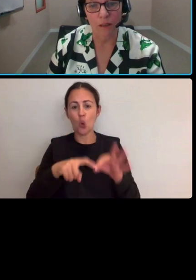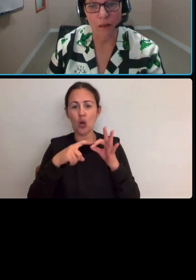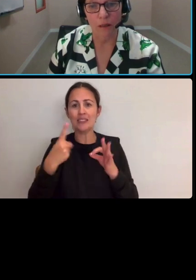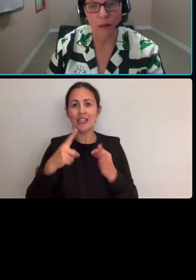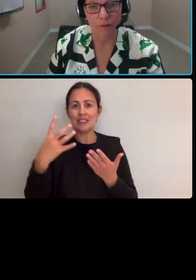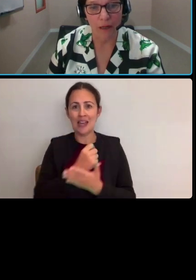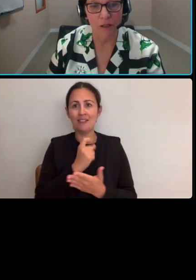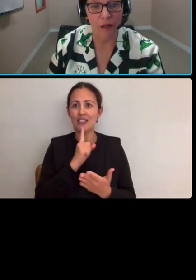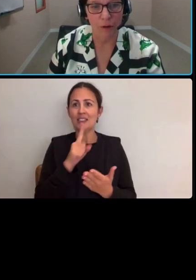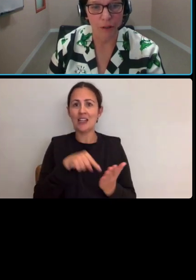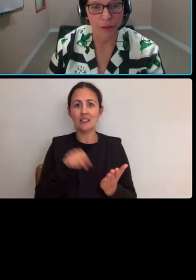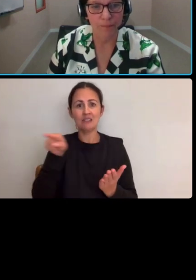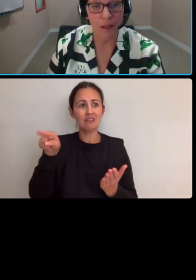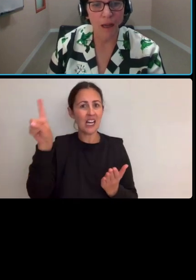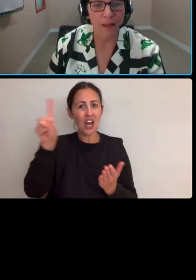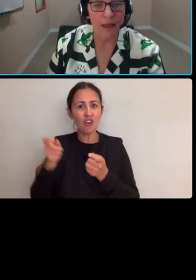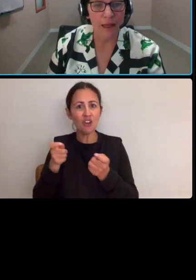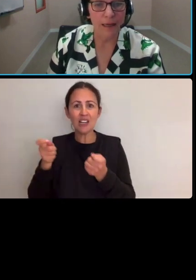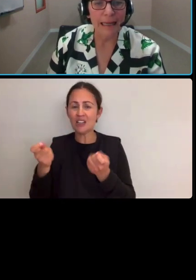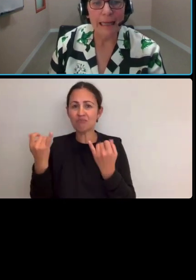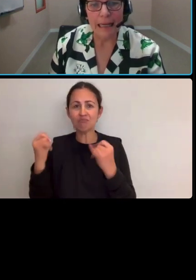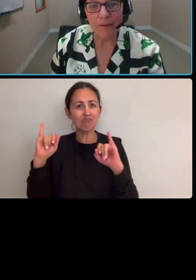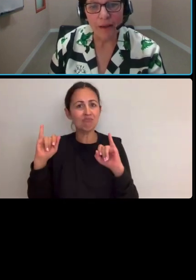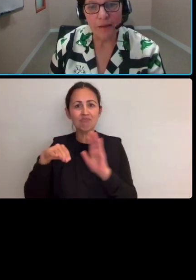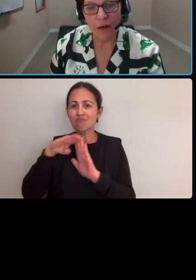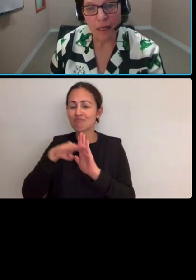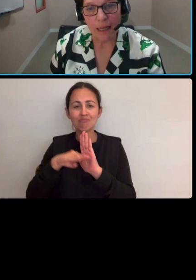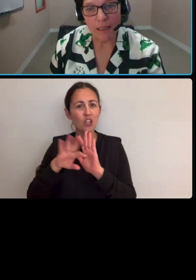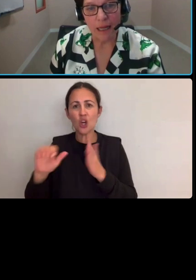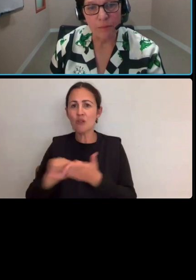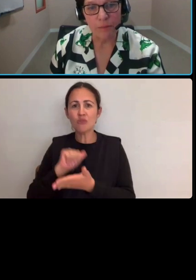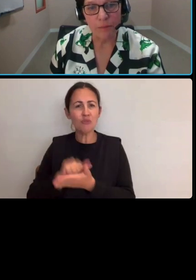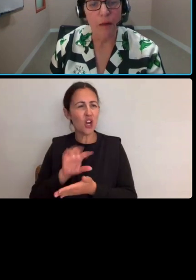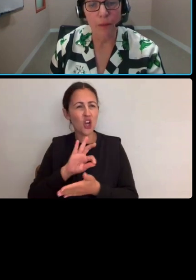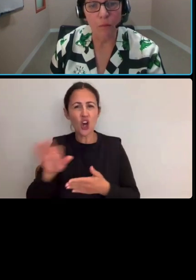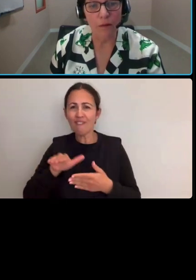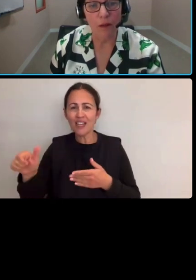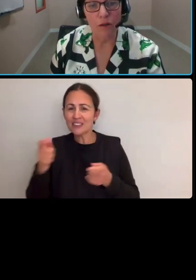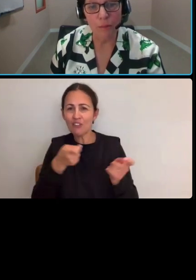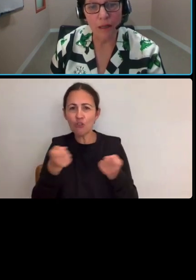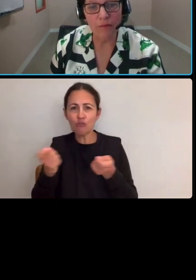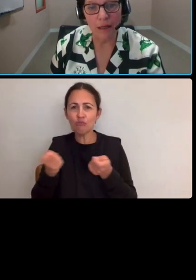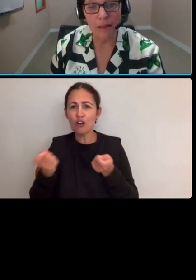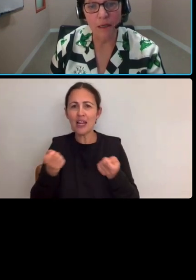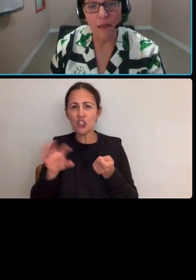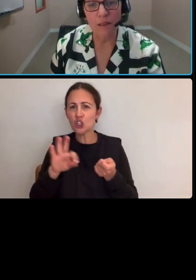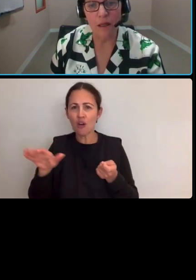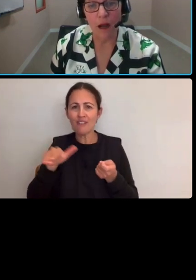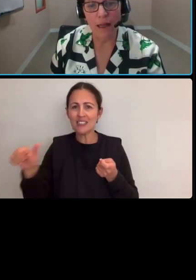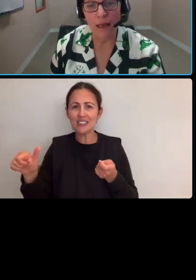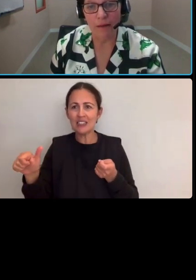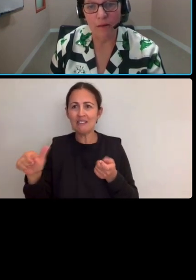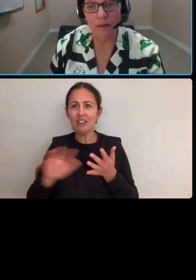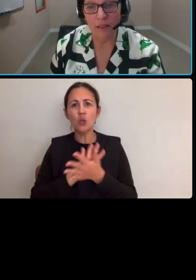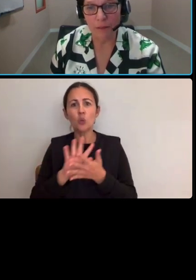with the current regulatory approach. They said, ineffective regulation has been one of the contributing factors to